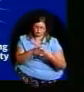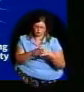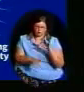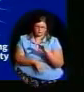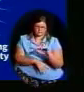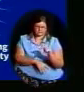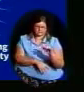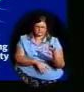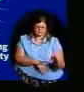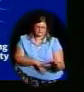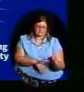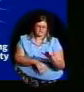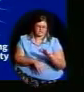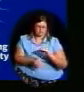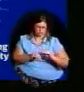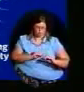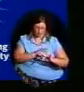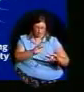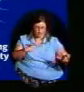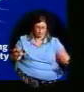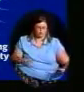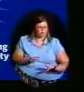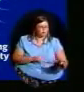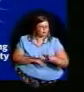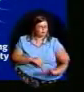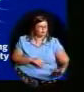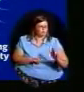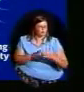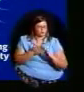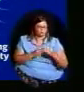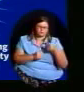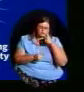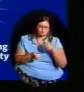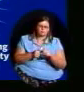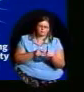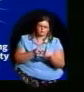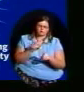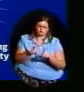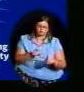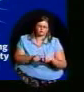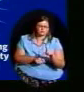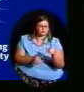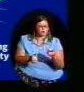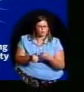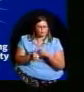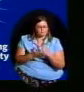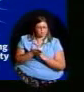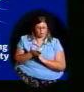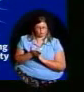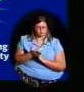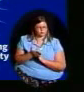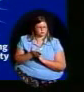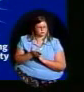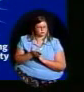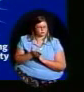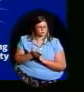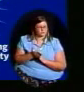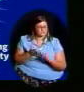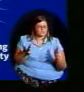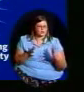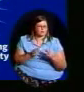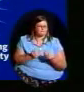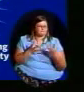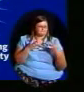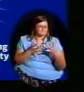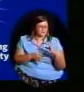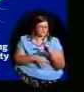across our community. Because remember, the survey is just one part of that system. A lot of states, or a lot of counties across the state